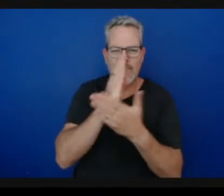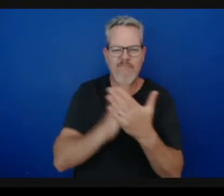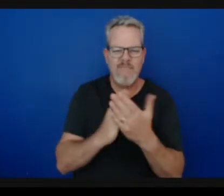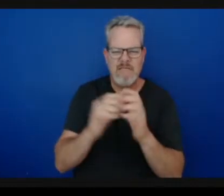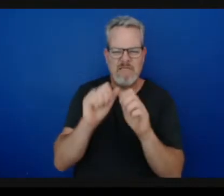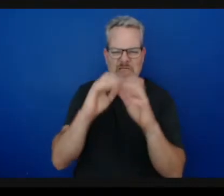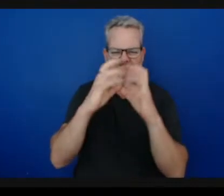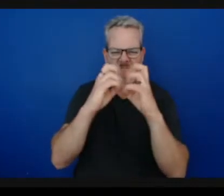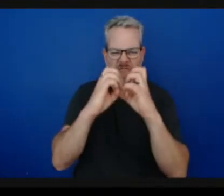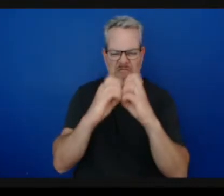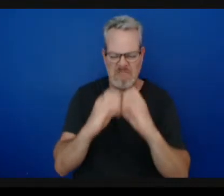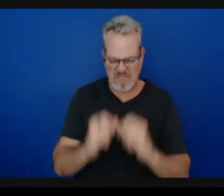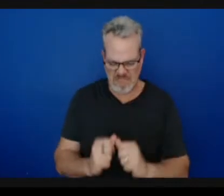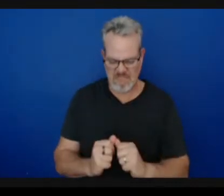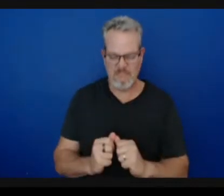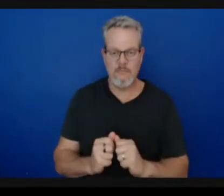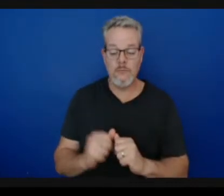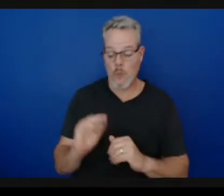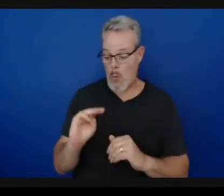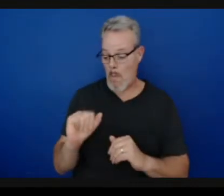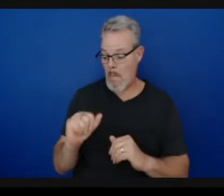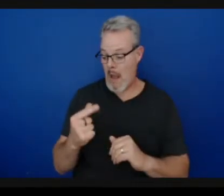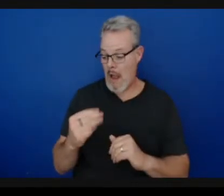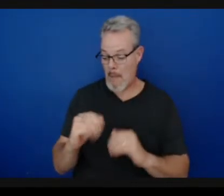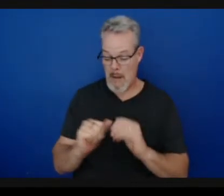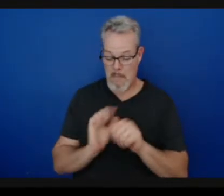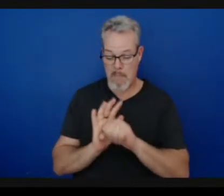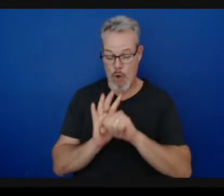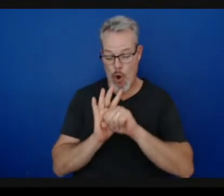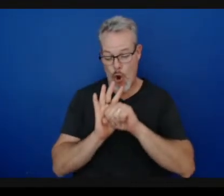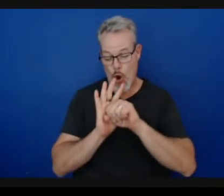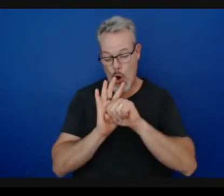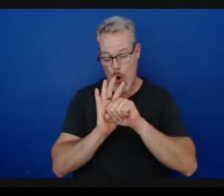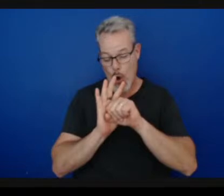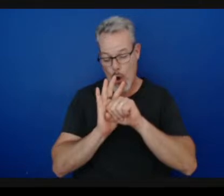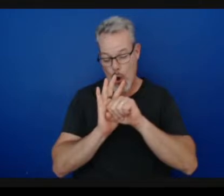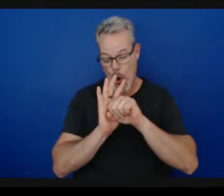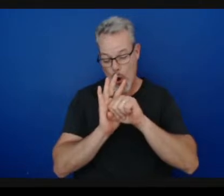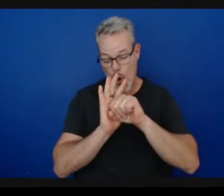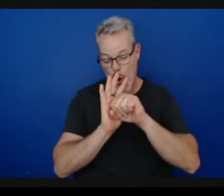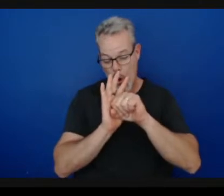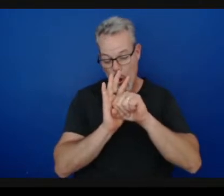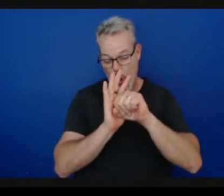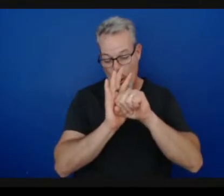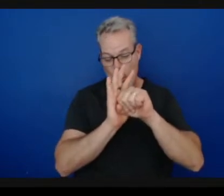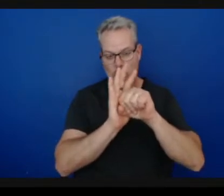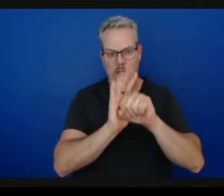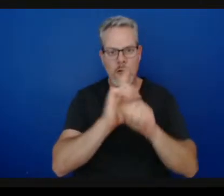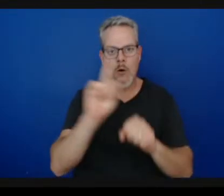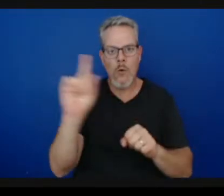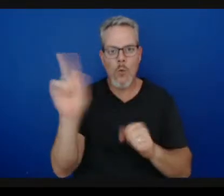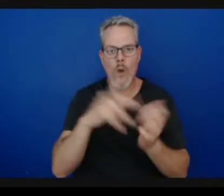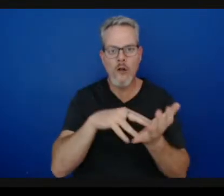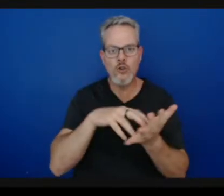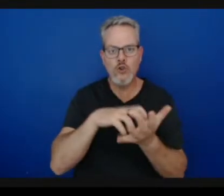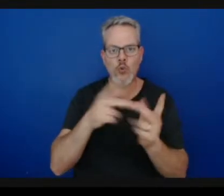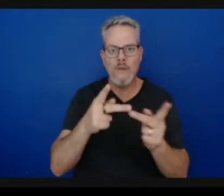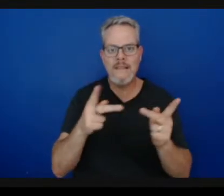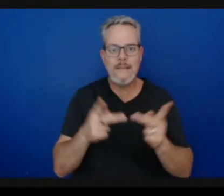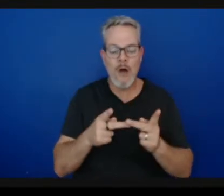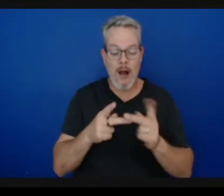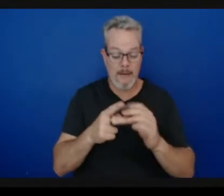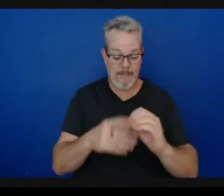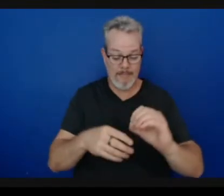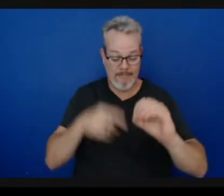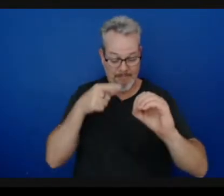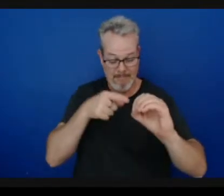upwards against all this bulk of rock, it'll find the weakest spot to break through, and it's quite often not the exact same spot because that's been plugged